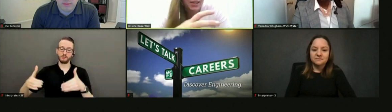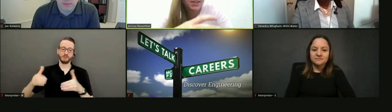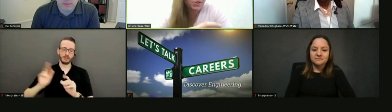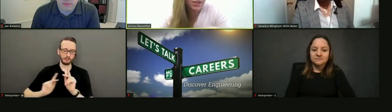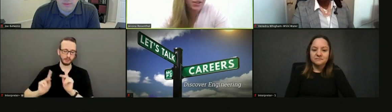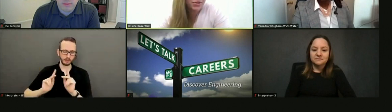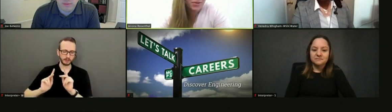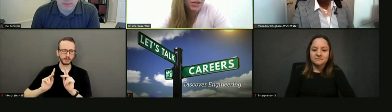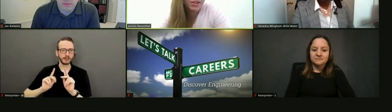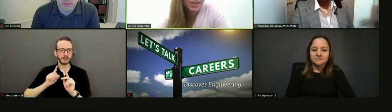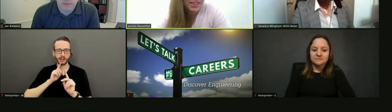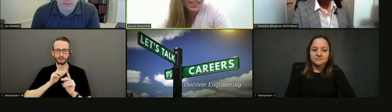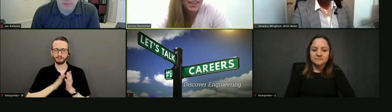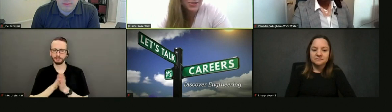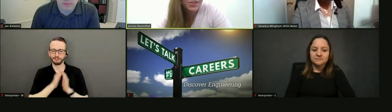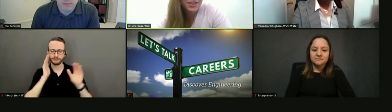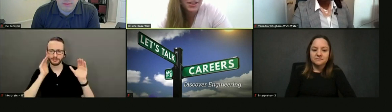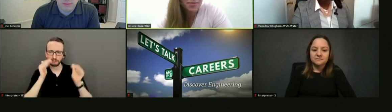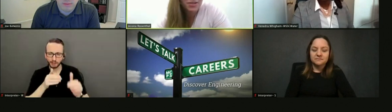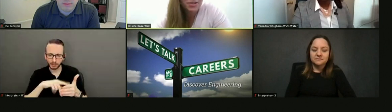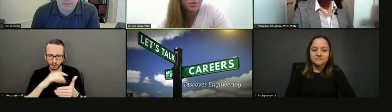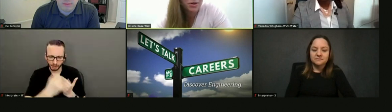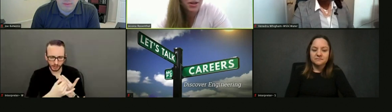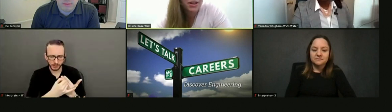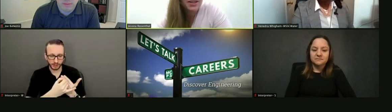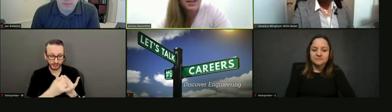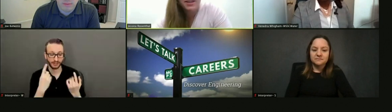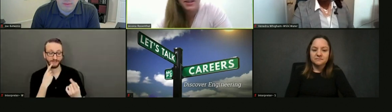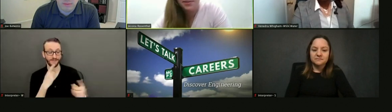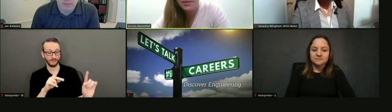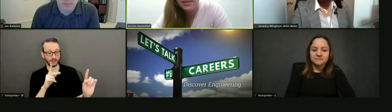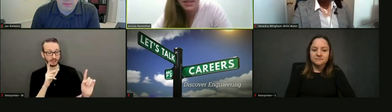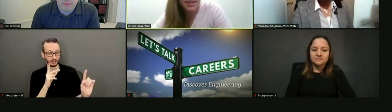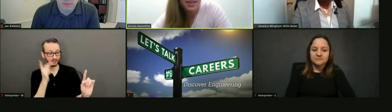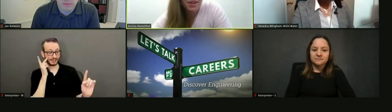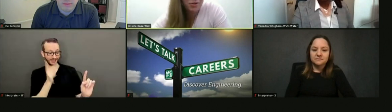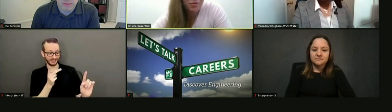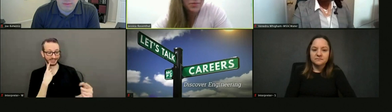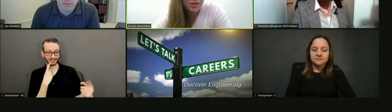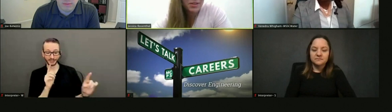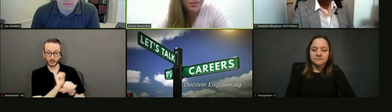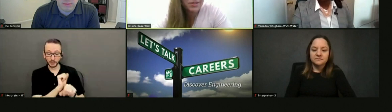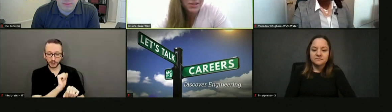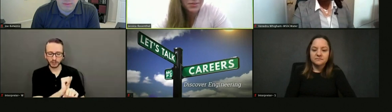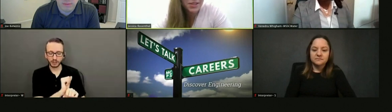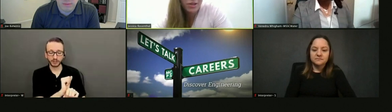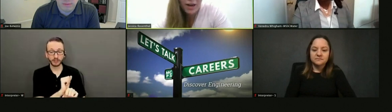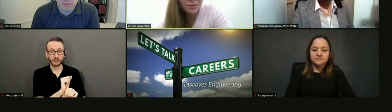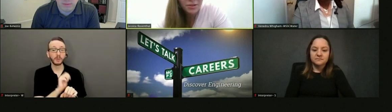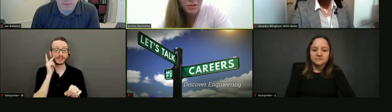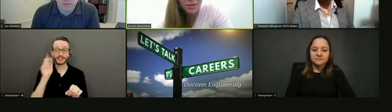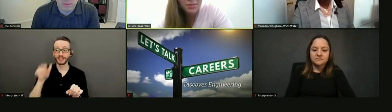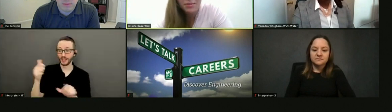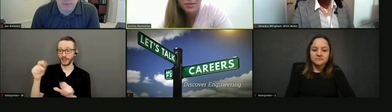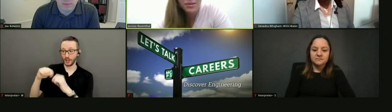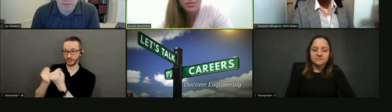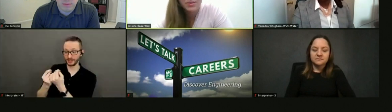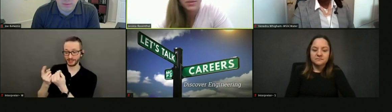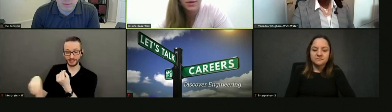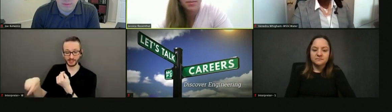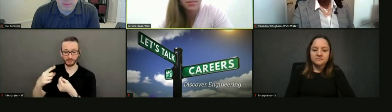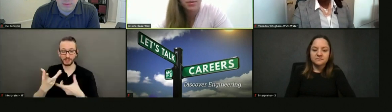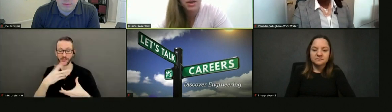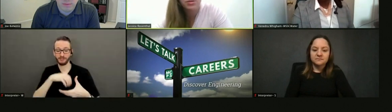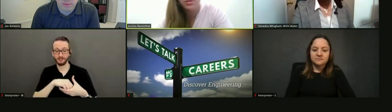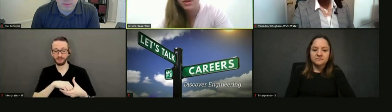and like really dedicated yourself to a project and then actually seeing that project work and seeing even other people on different teams interact with